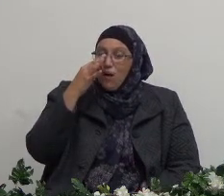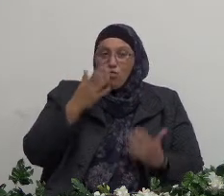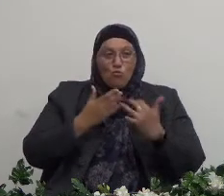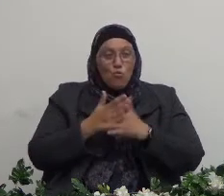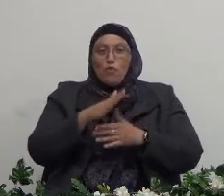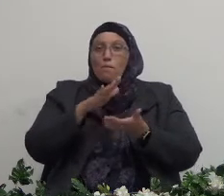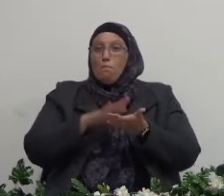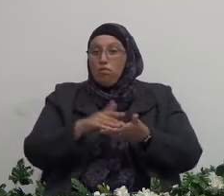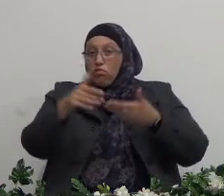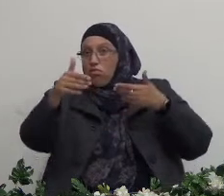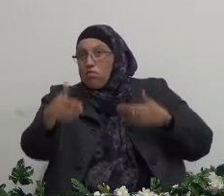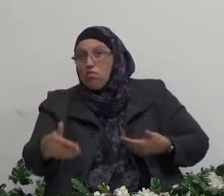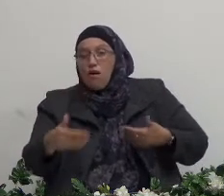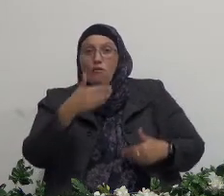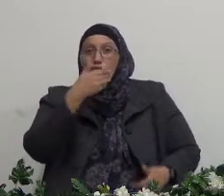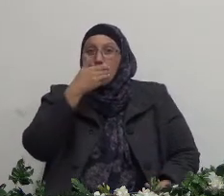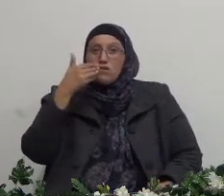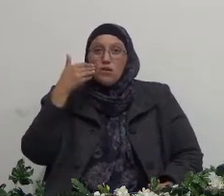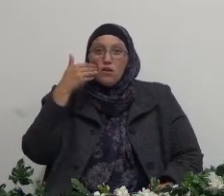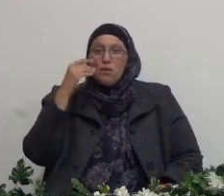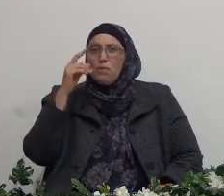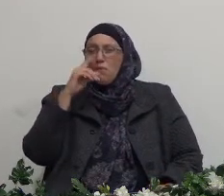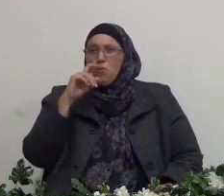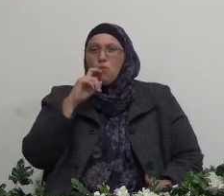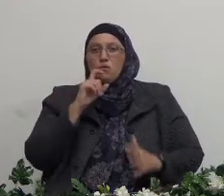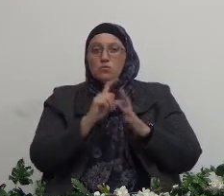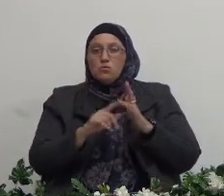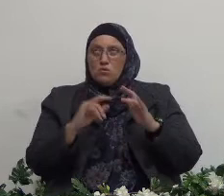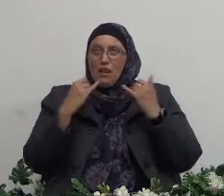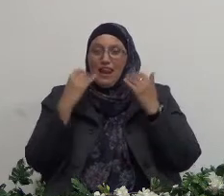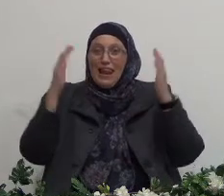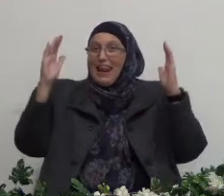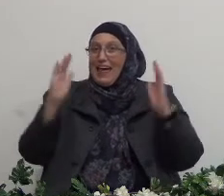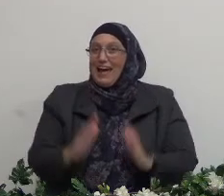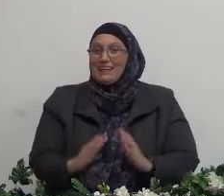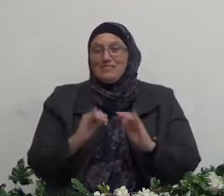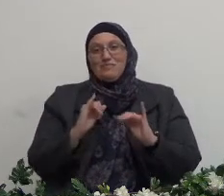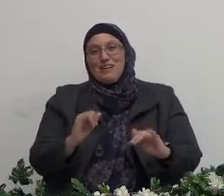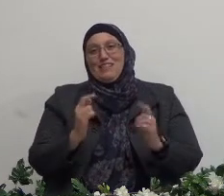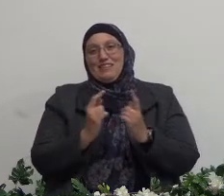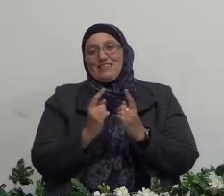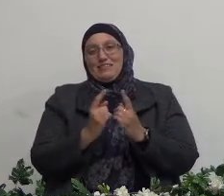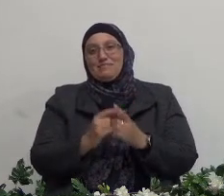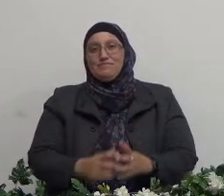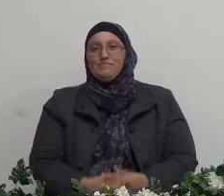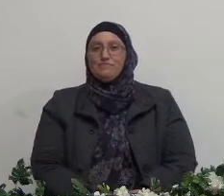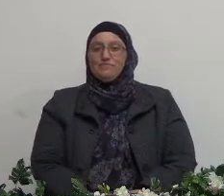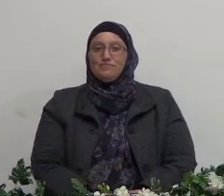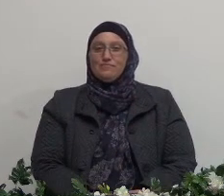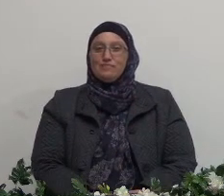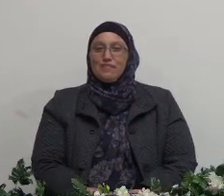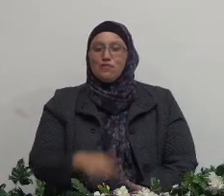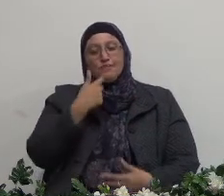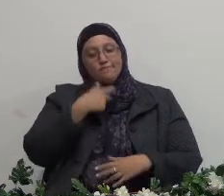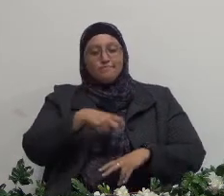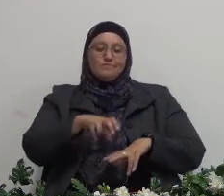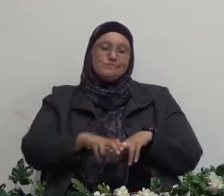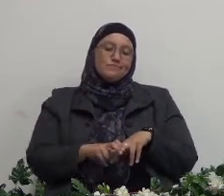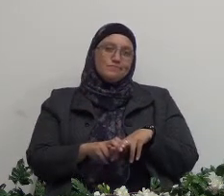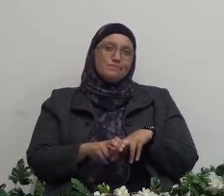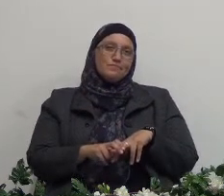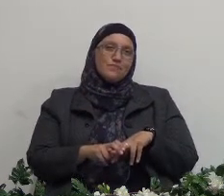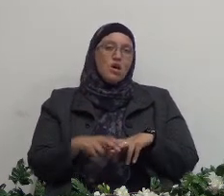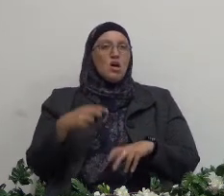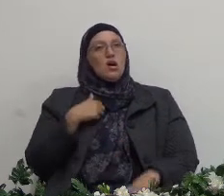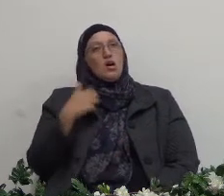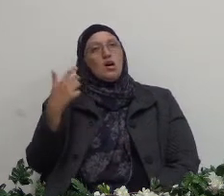people do less vice. You'll be sitting down, you say, I'm going to do something wrong. An idea